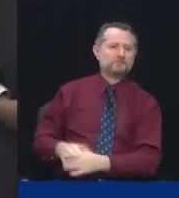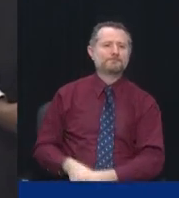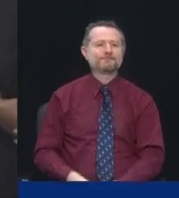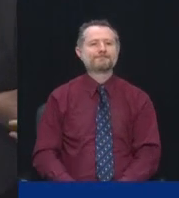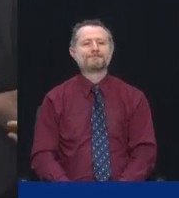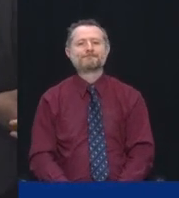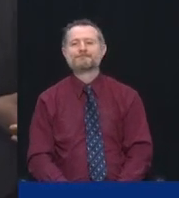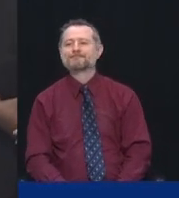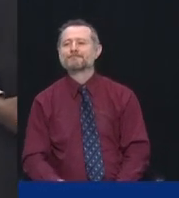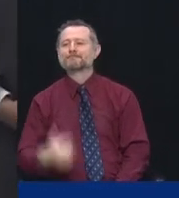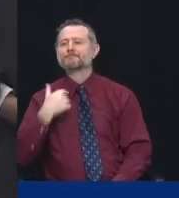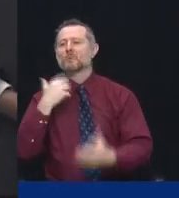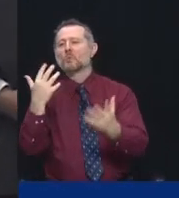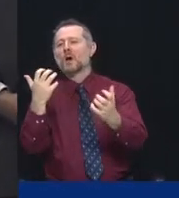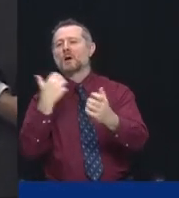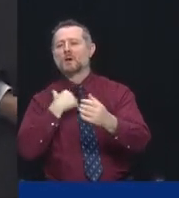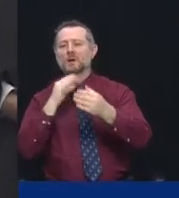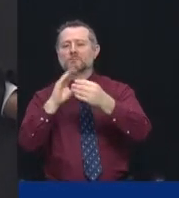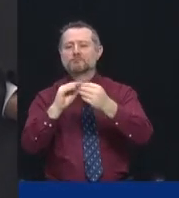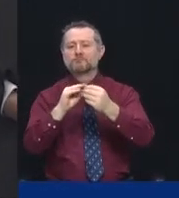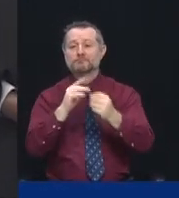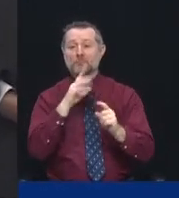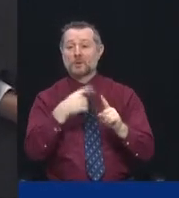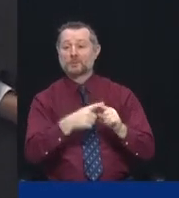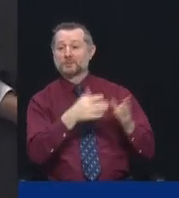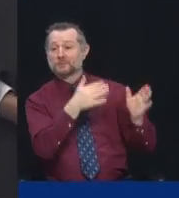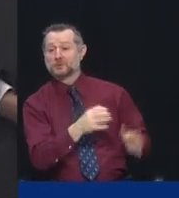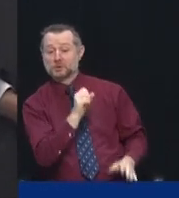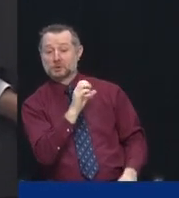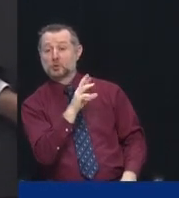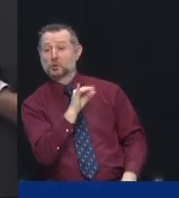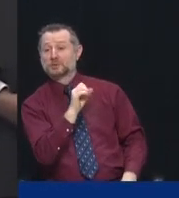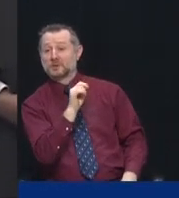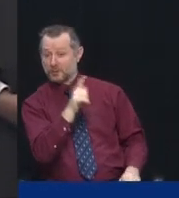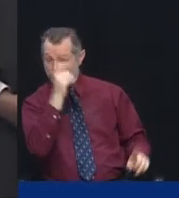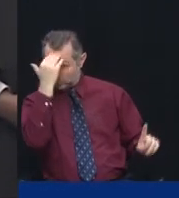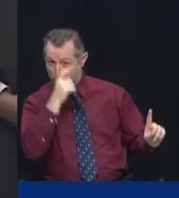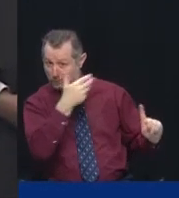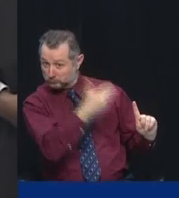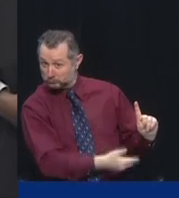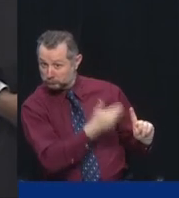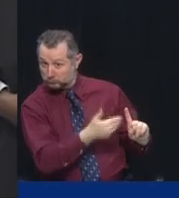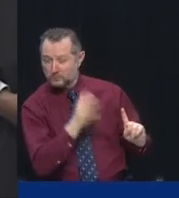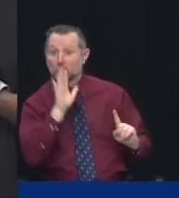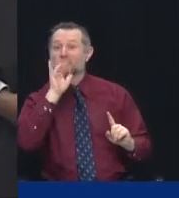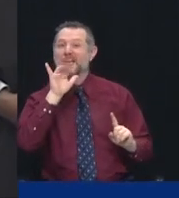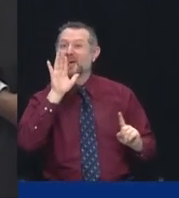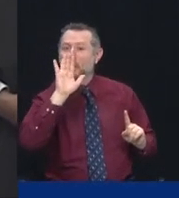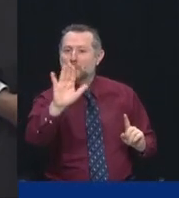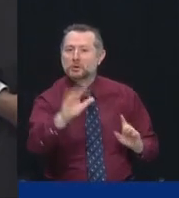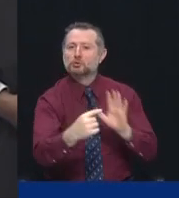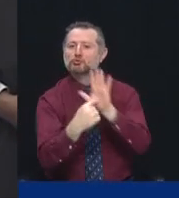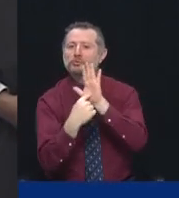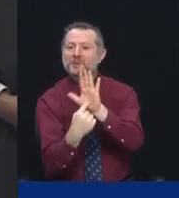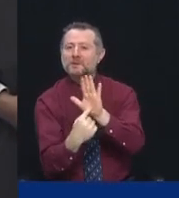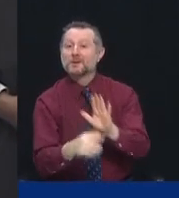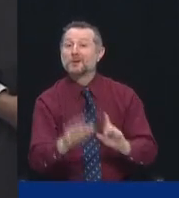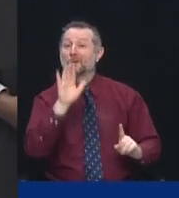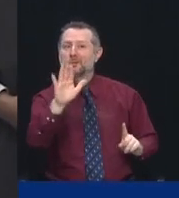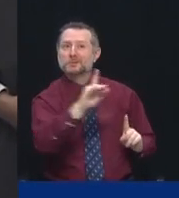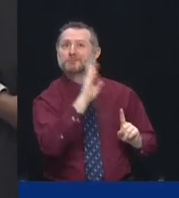let me just say a word about Crystal. You know her as your representative and your voice, and she does a fantastic job on that level.